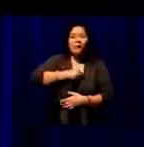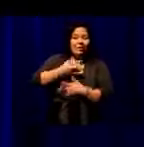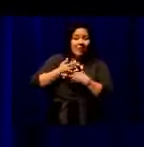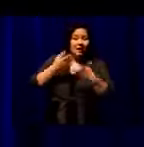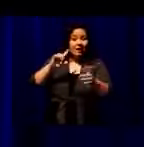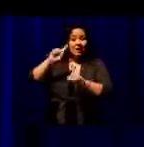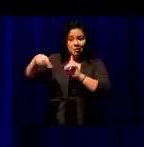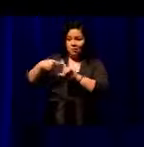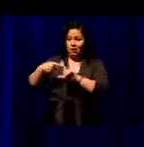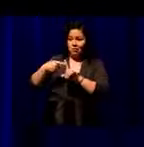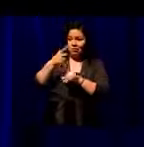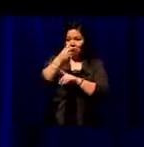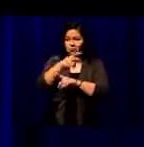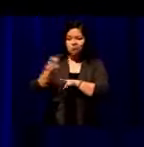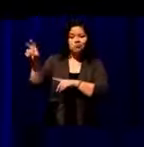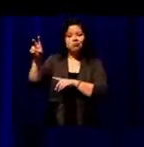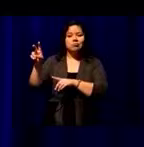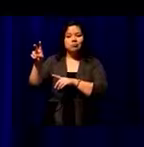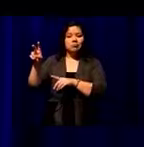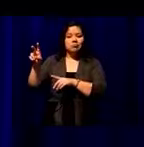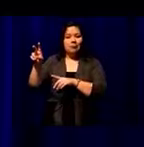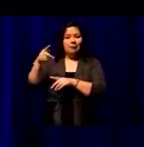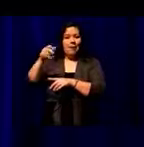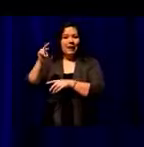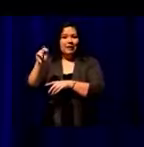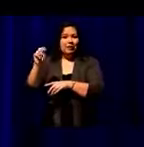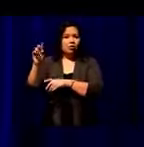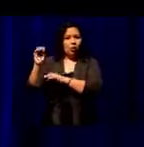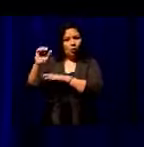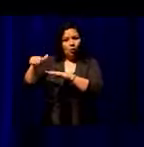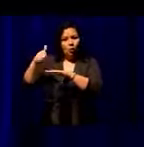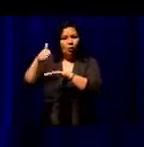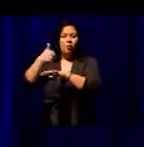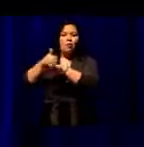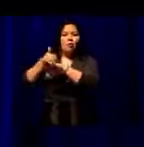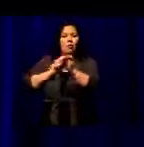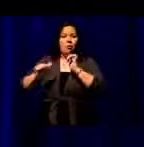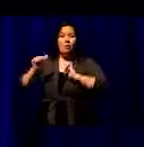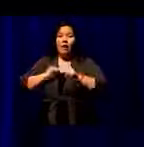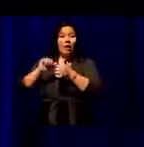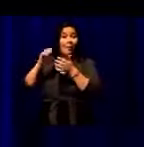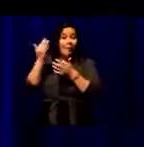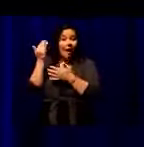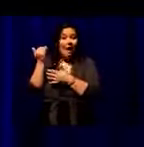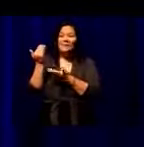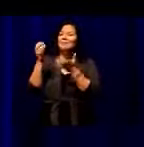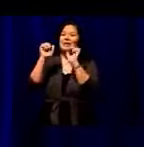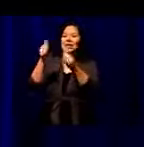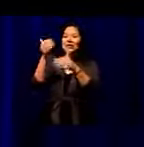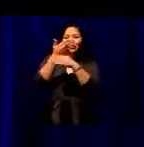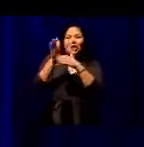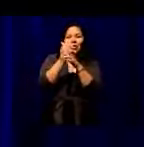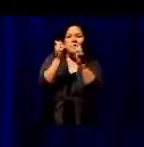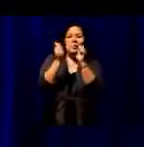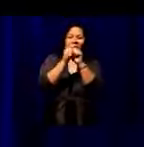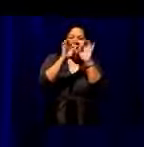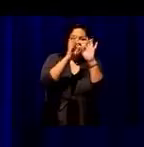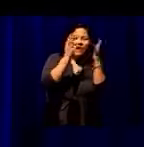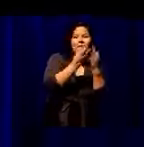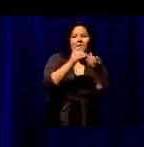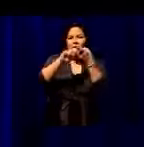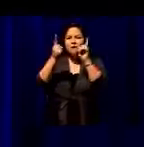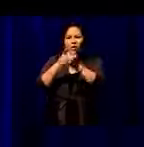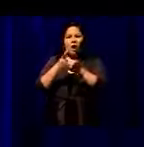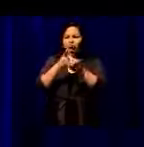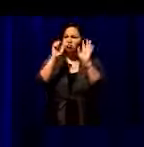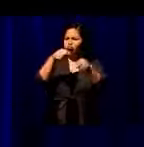about how we're doing the Panto this year, and that is that you can share it with your family and your friends across